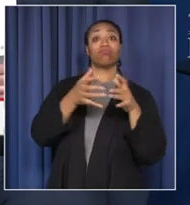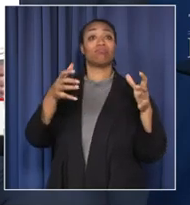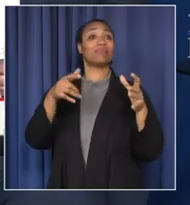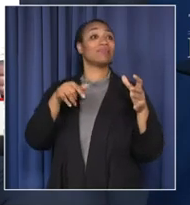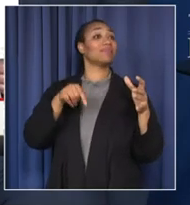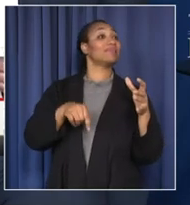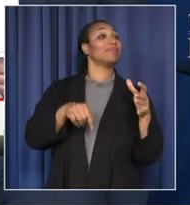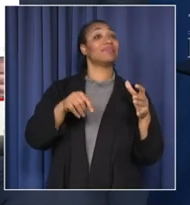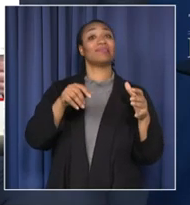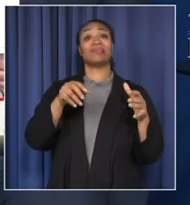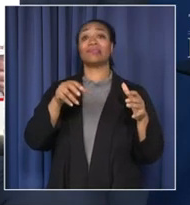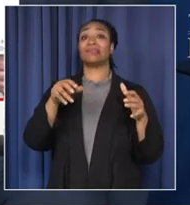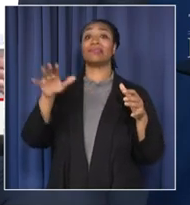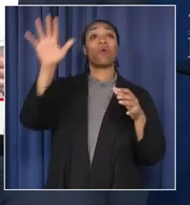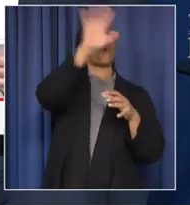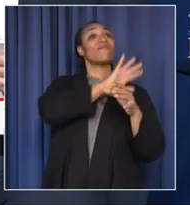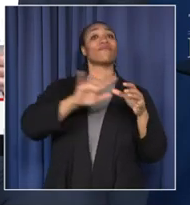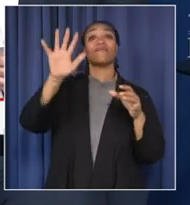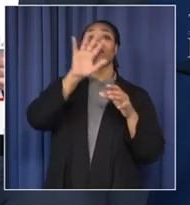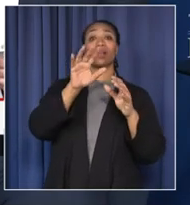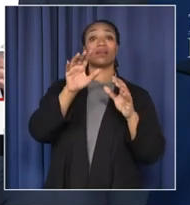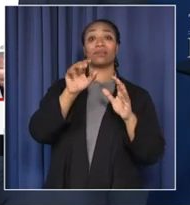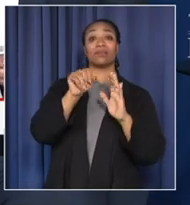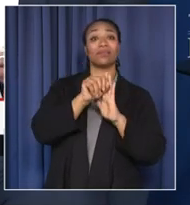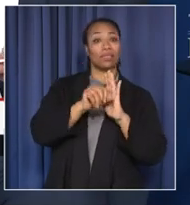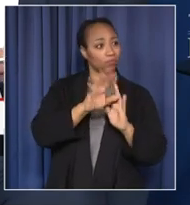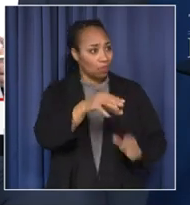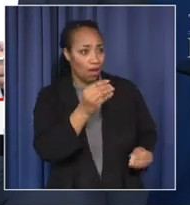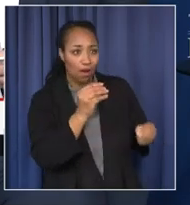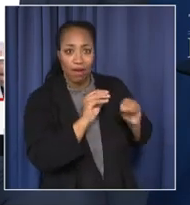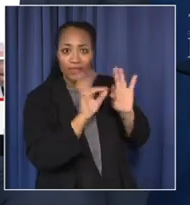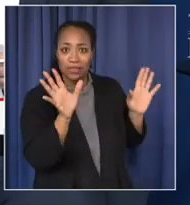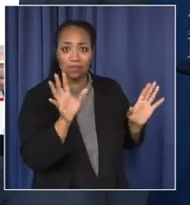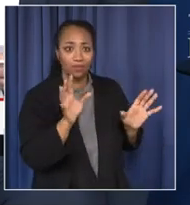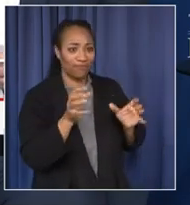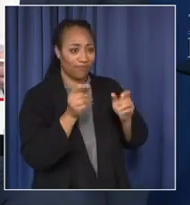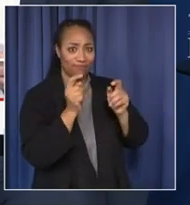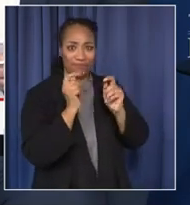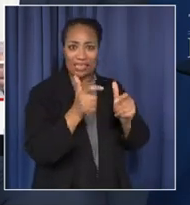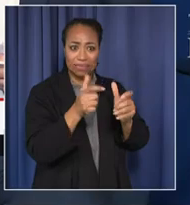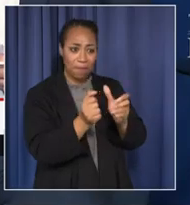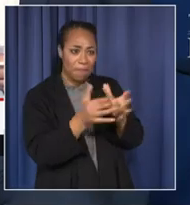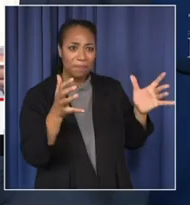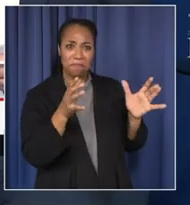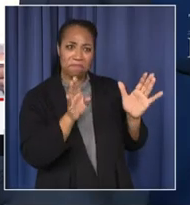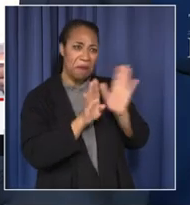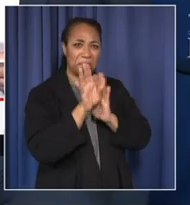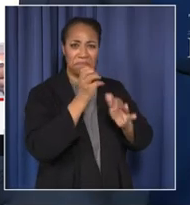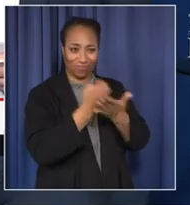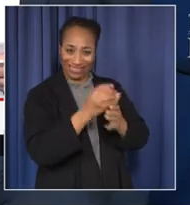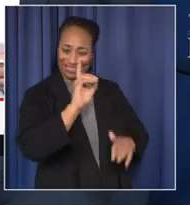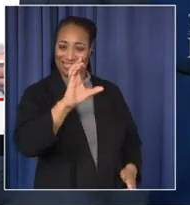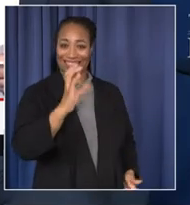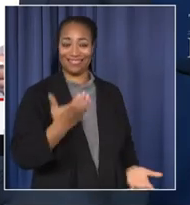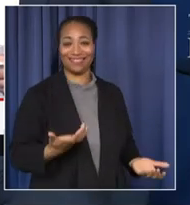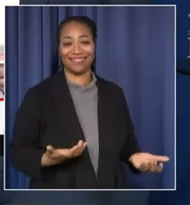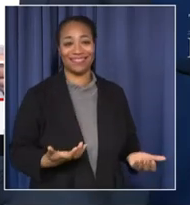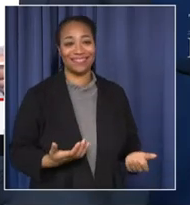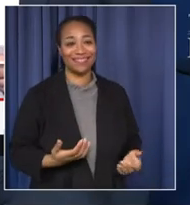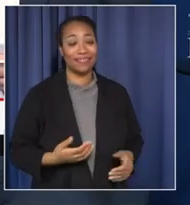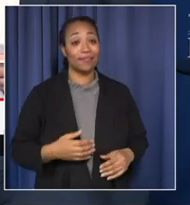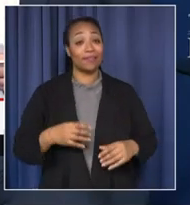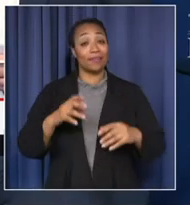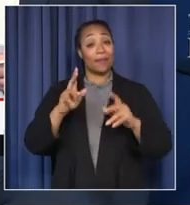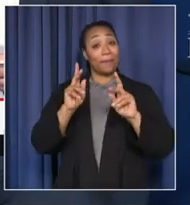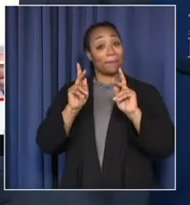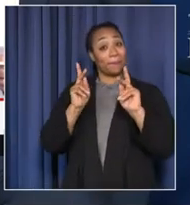Washington, D.C. So people vote with their feet. So they're moving here, so we have more people who lived here than before the pandemic.